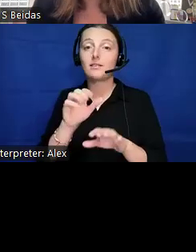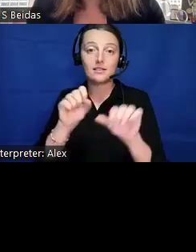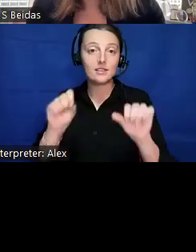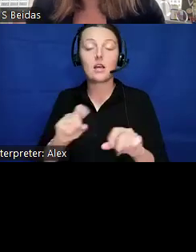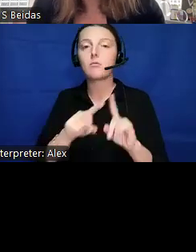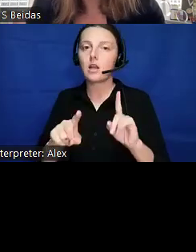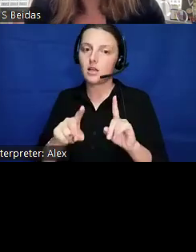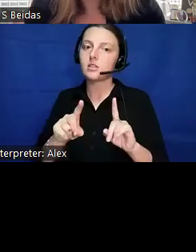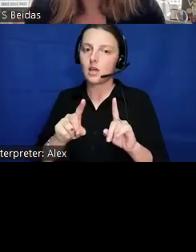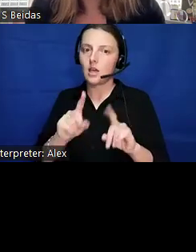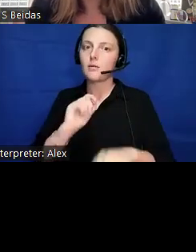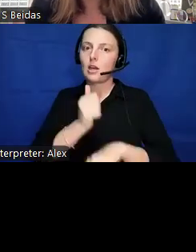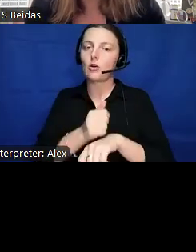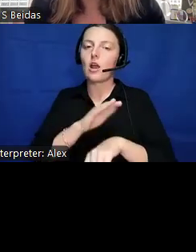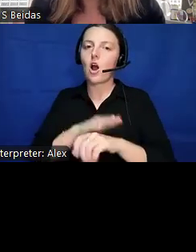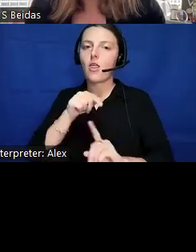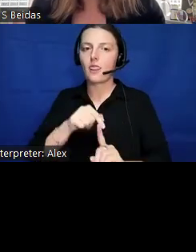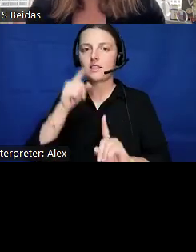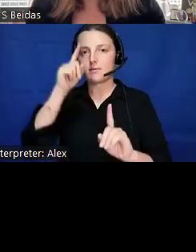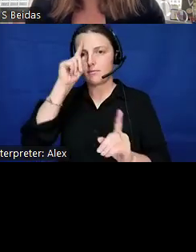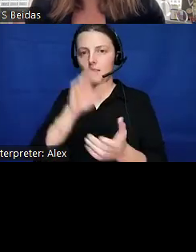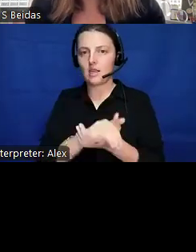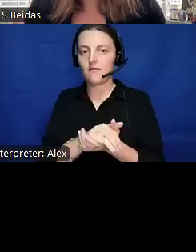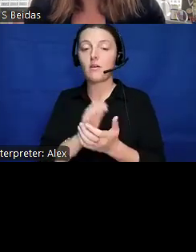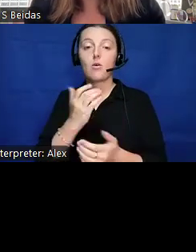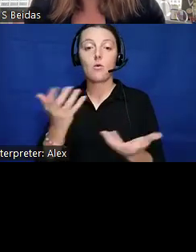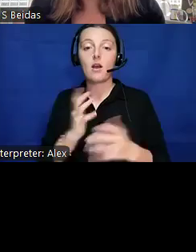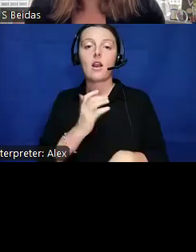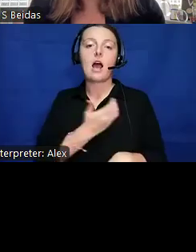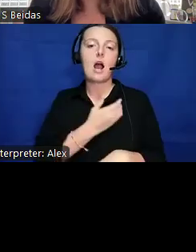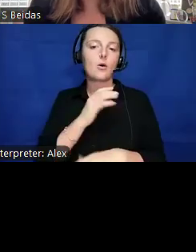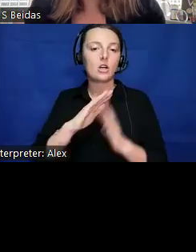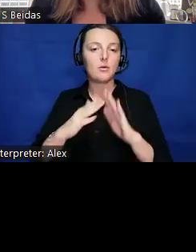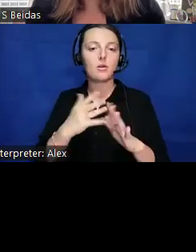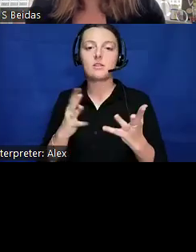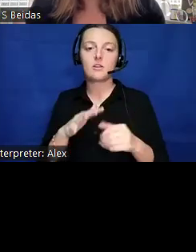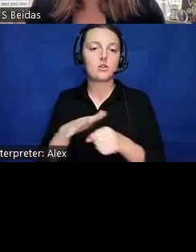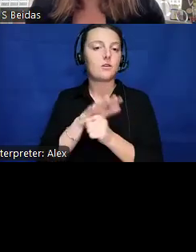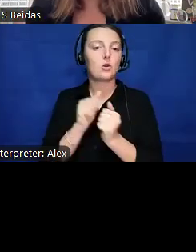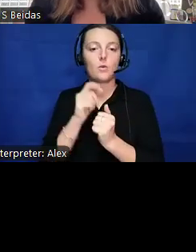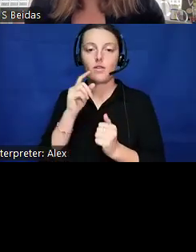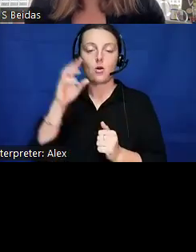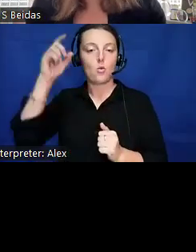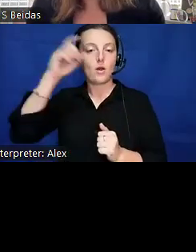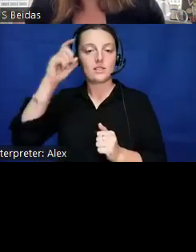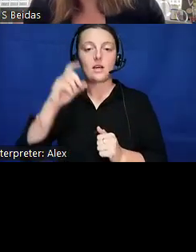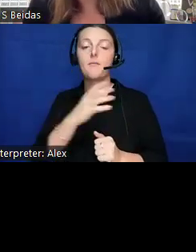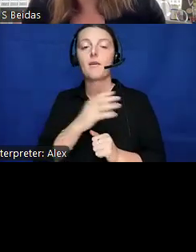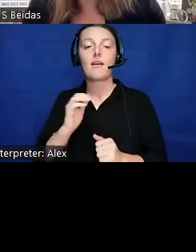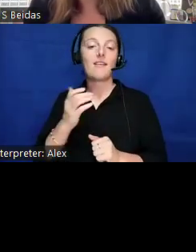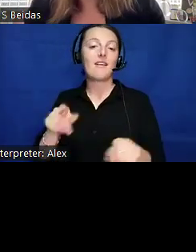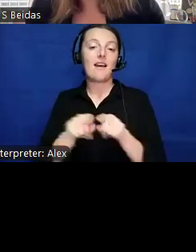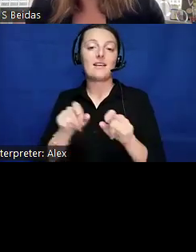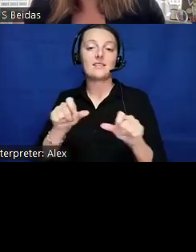belief, this deep belief that our communities are filled with wisdom. And as scientists who produce science as a public good, it is